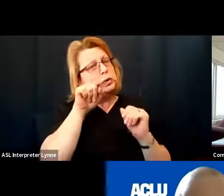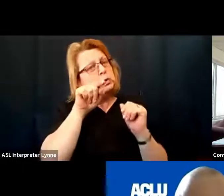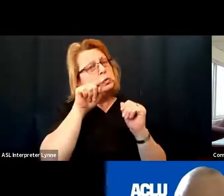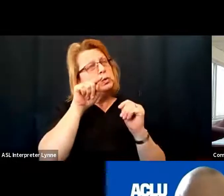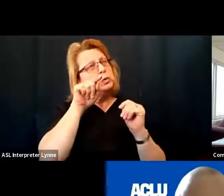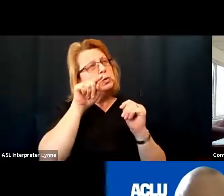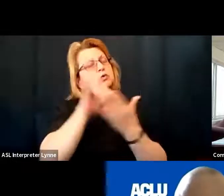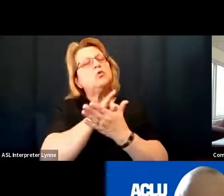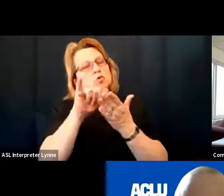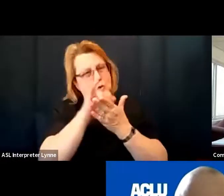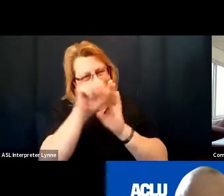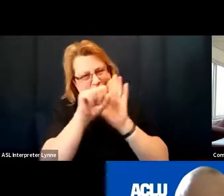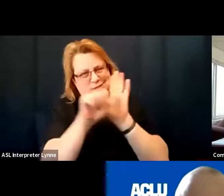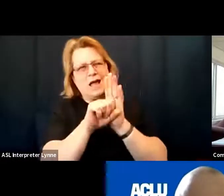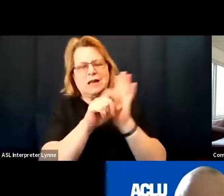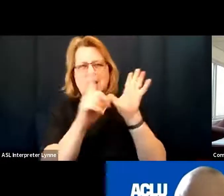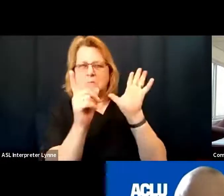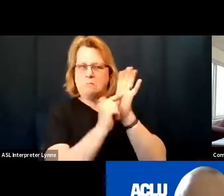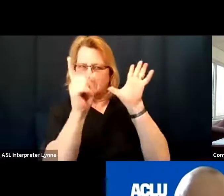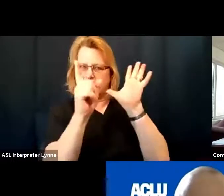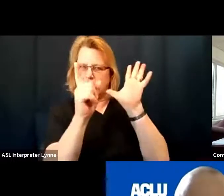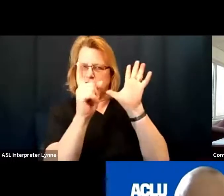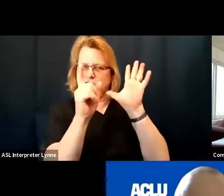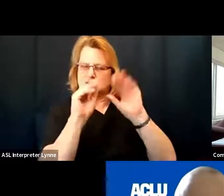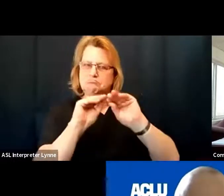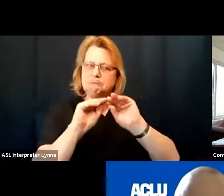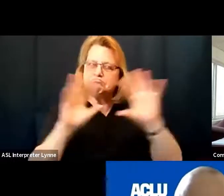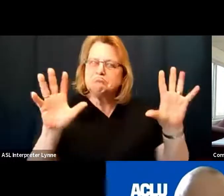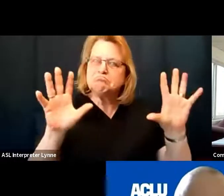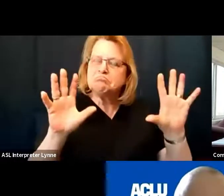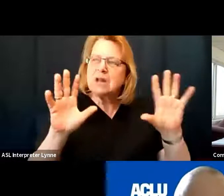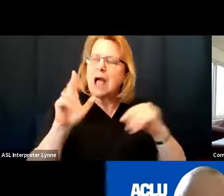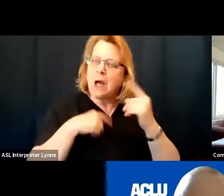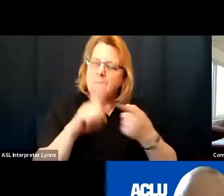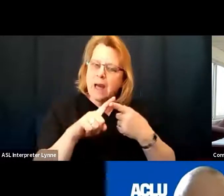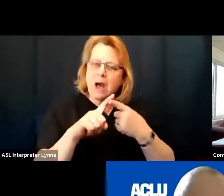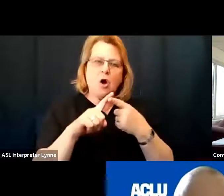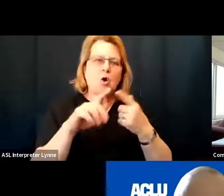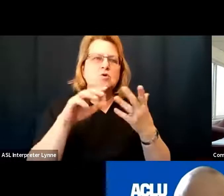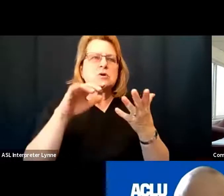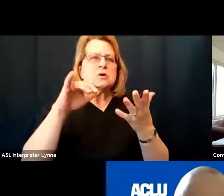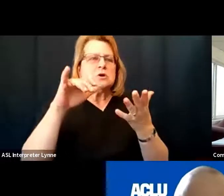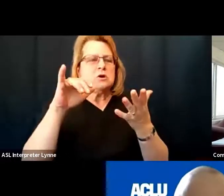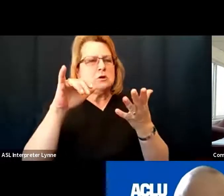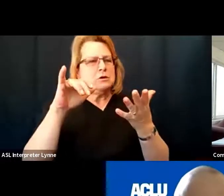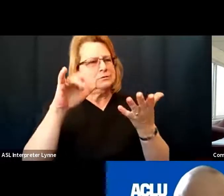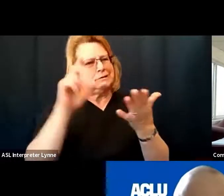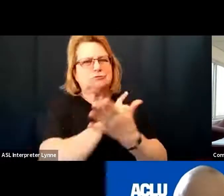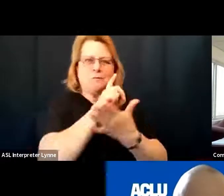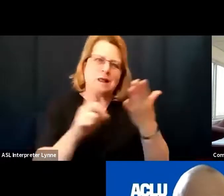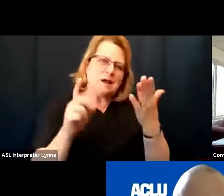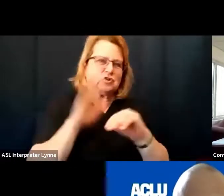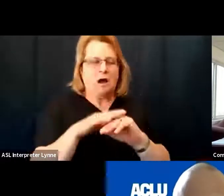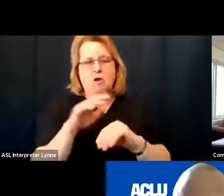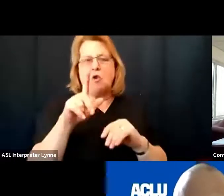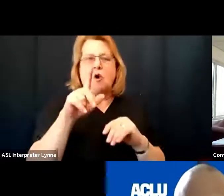an explosive expose on housing discrimination on Long Island. And for those of you not familiar,